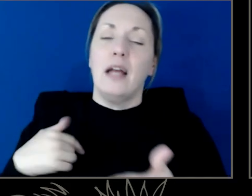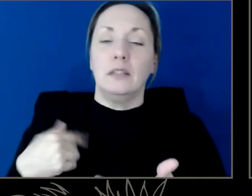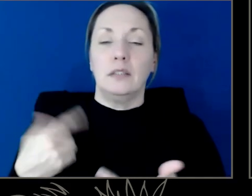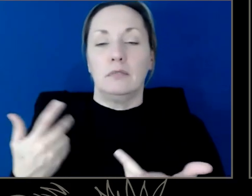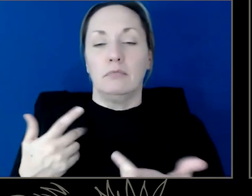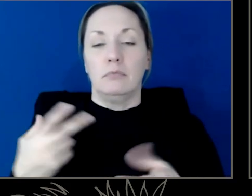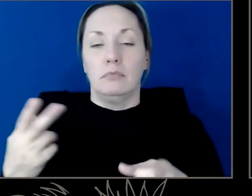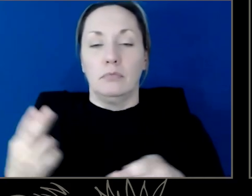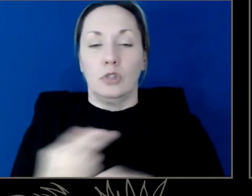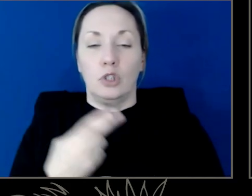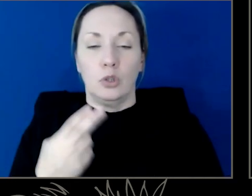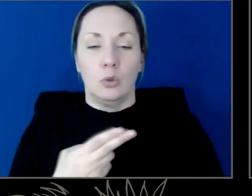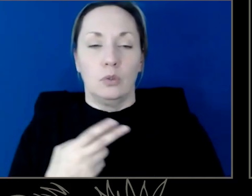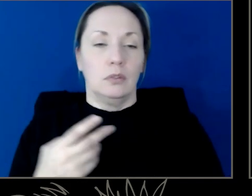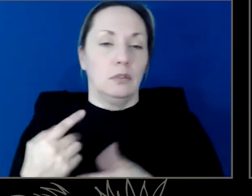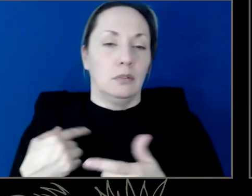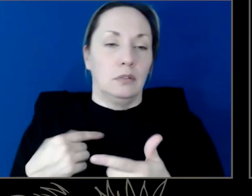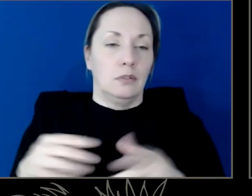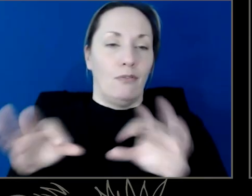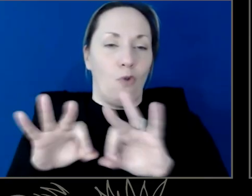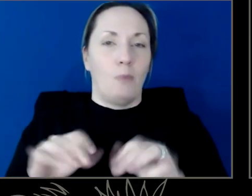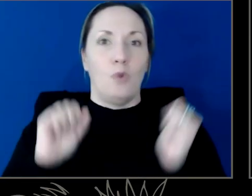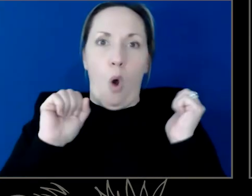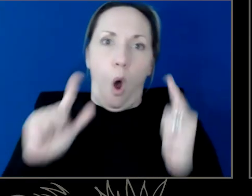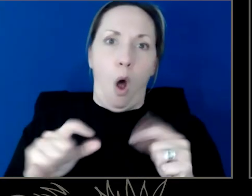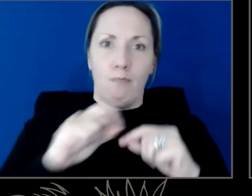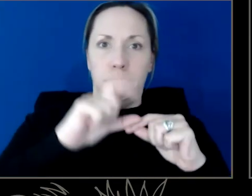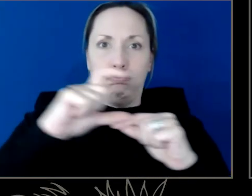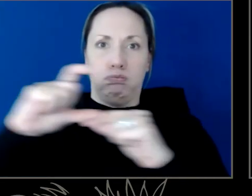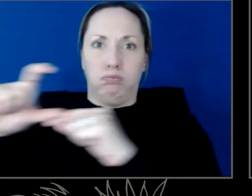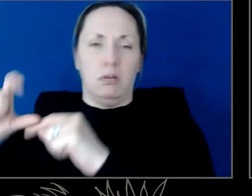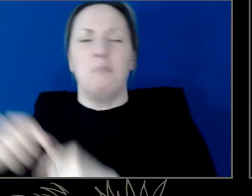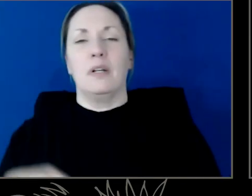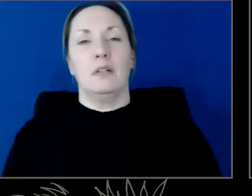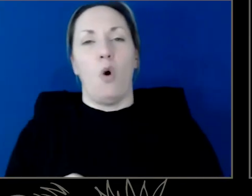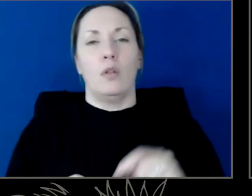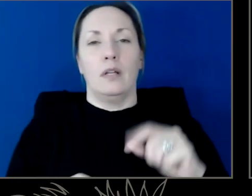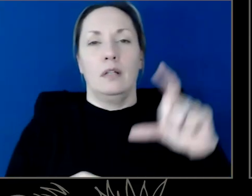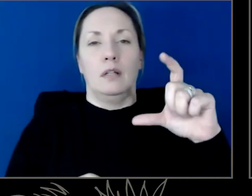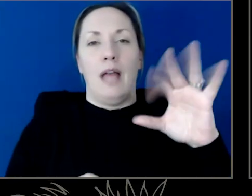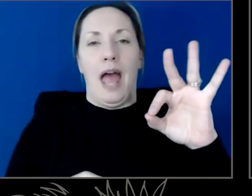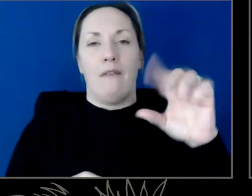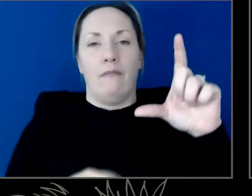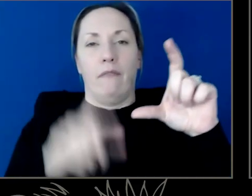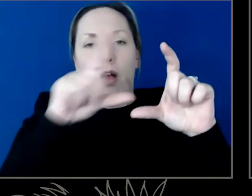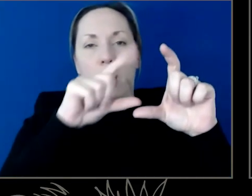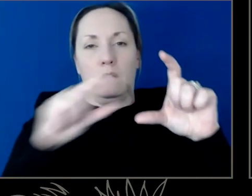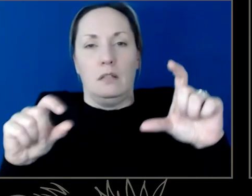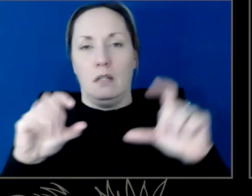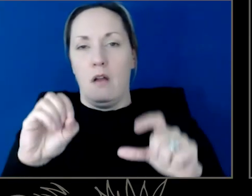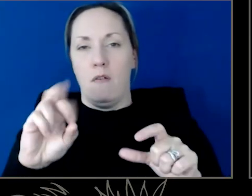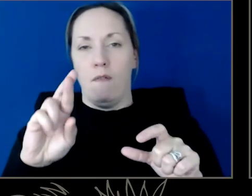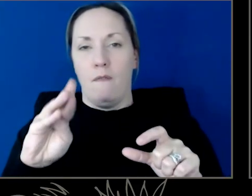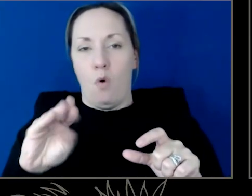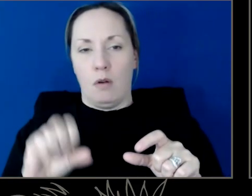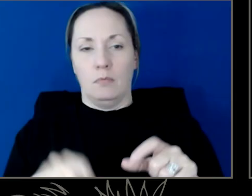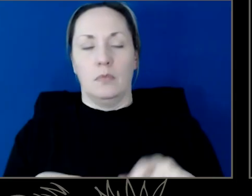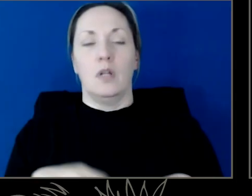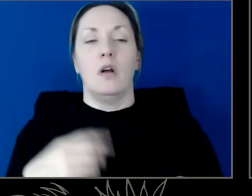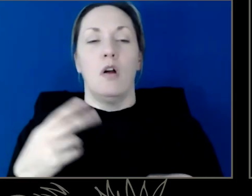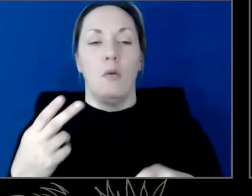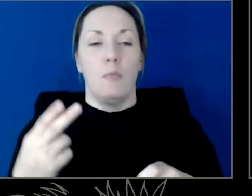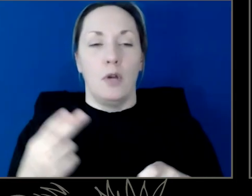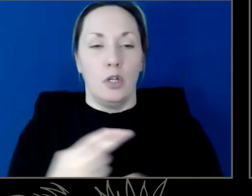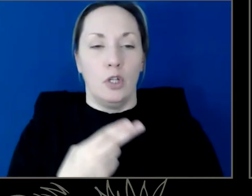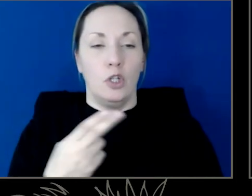all caps, but of course that wouldn't be in all caps. It'd be lowercase and only the F would be capitalized. But useForm is the form helper